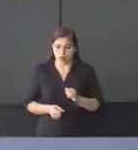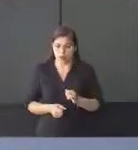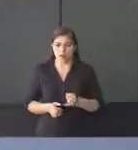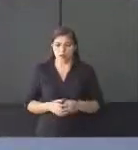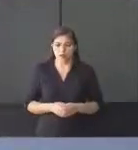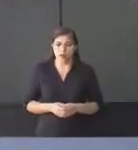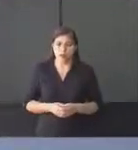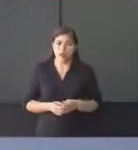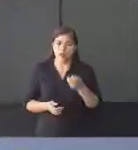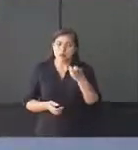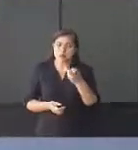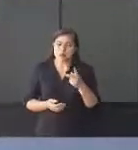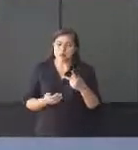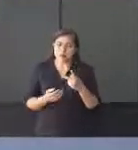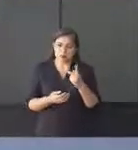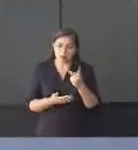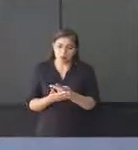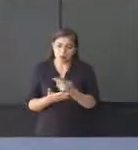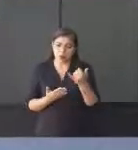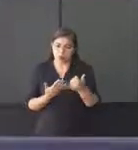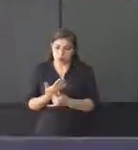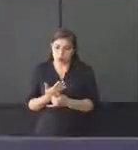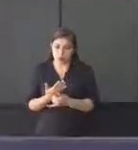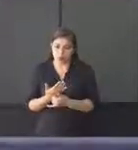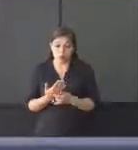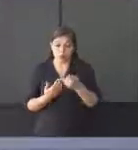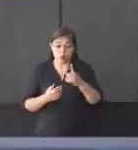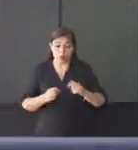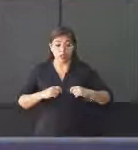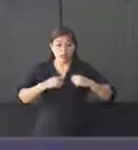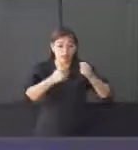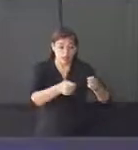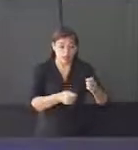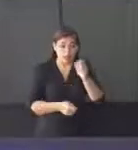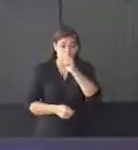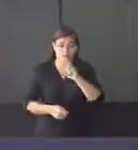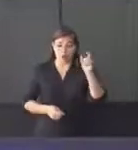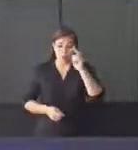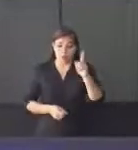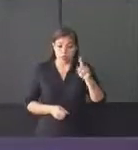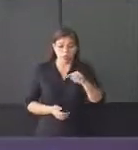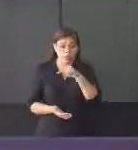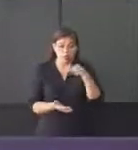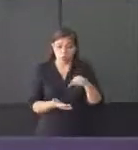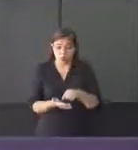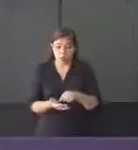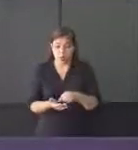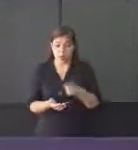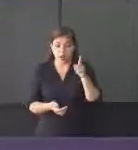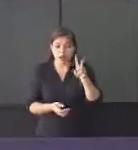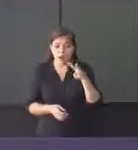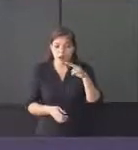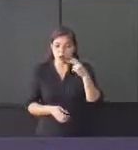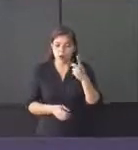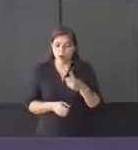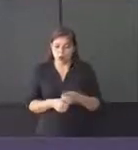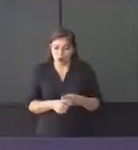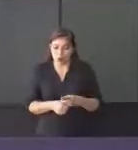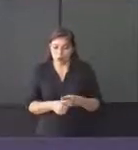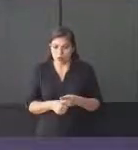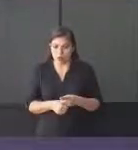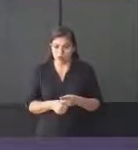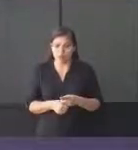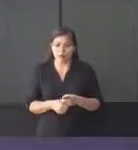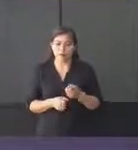Municipalities. The priority of the projects is assigned to local authorities that